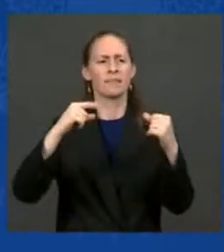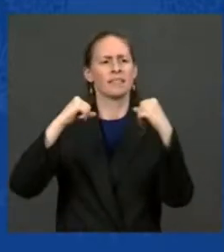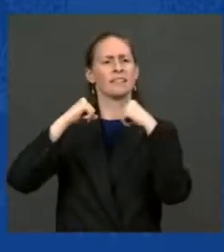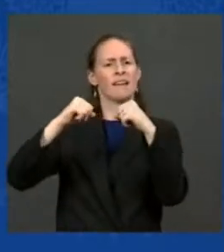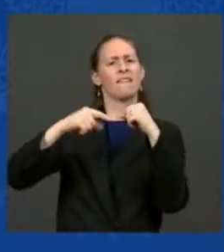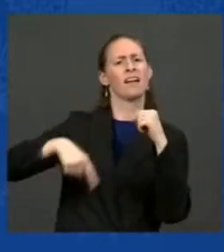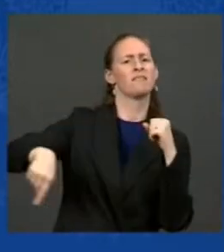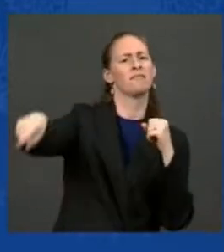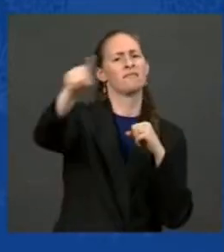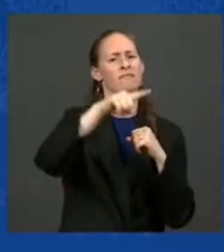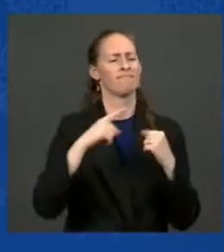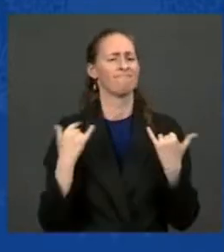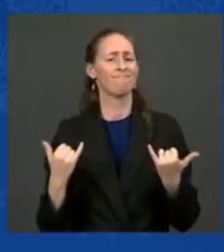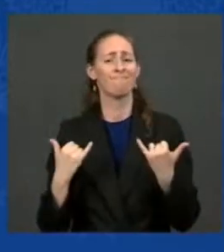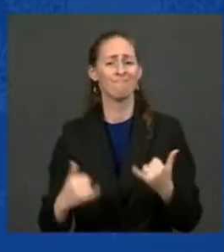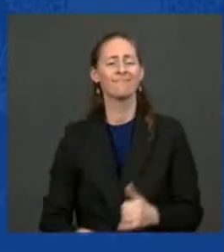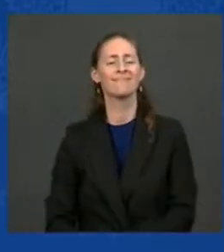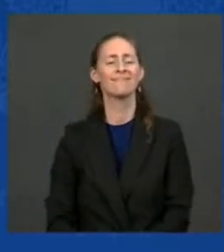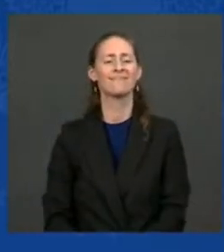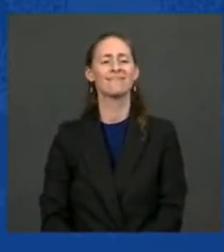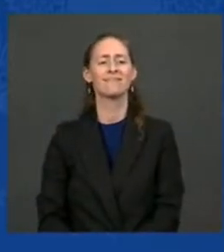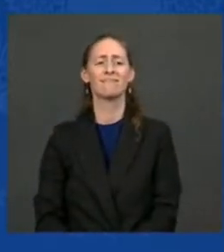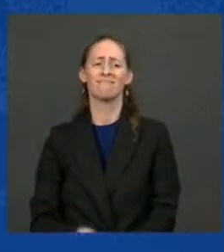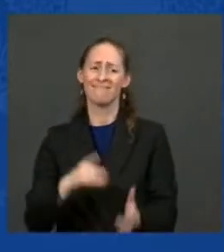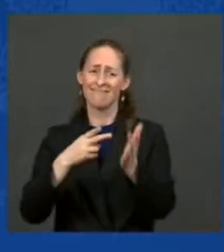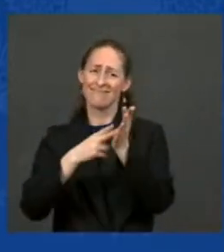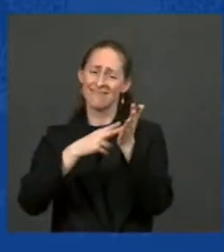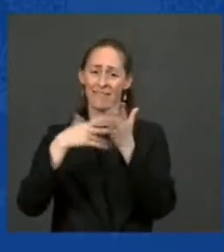now. I mean that from the bottom of my heart.